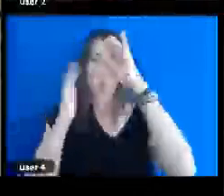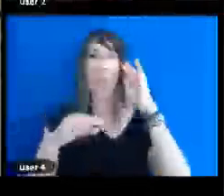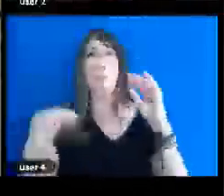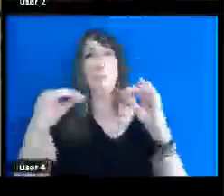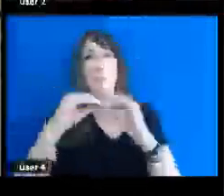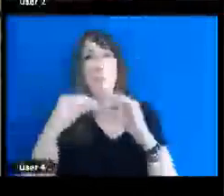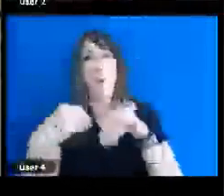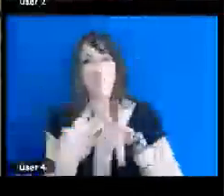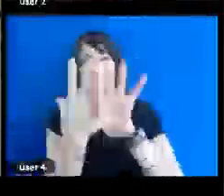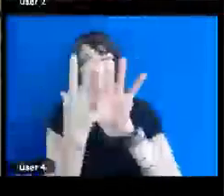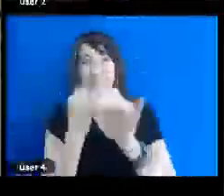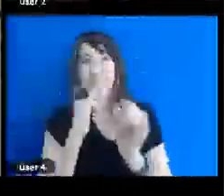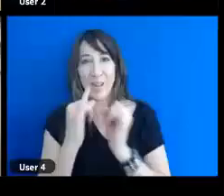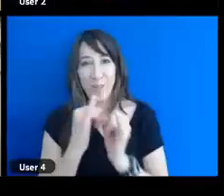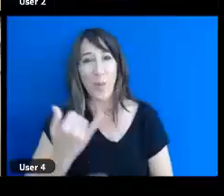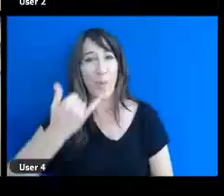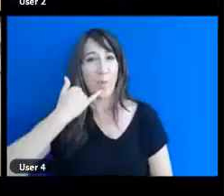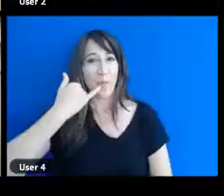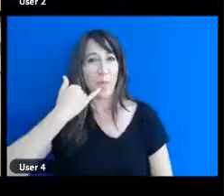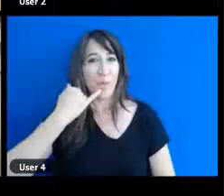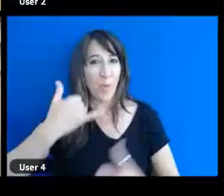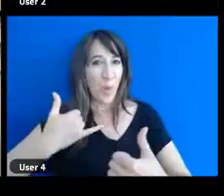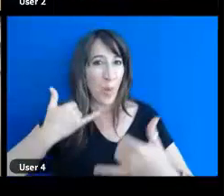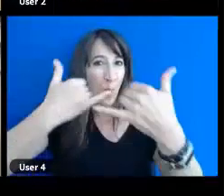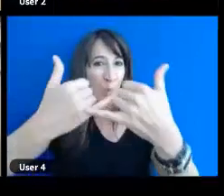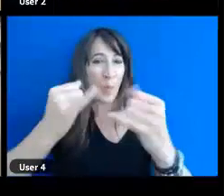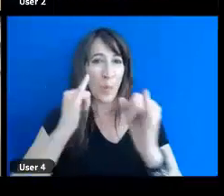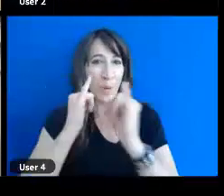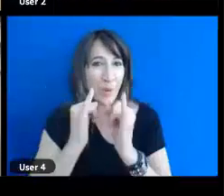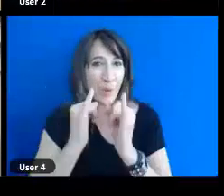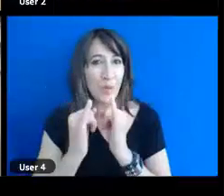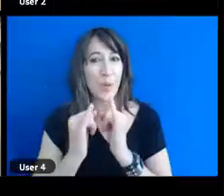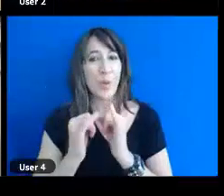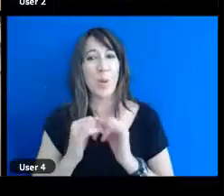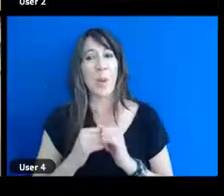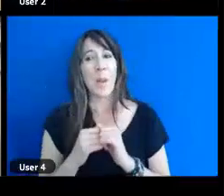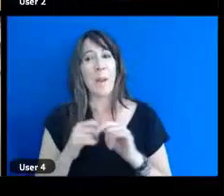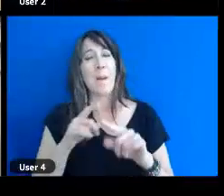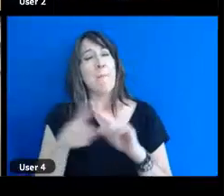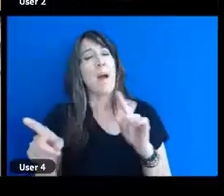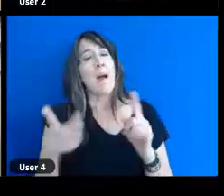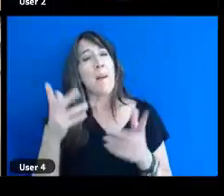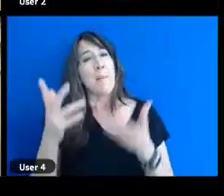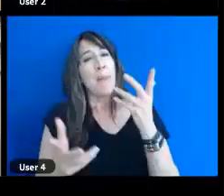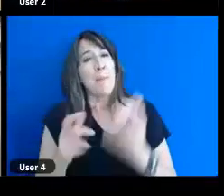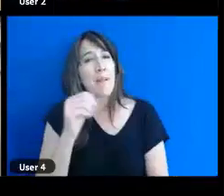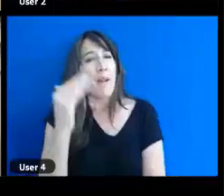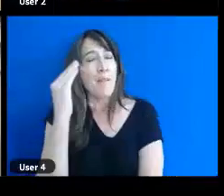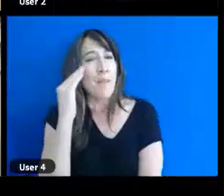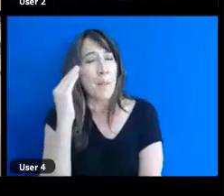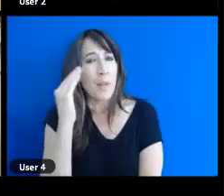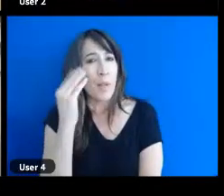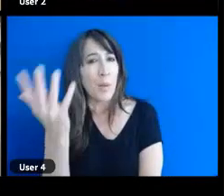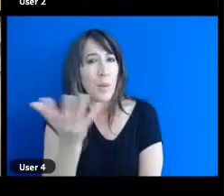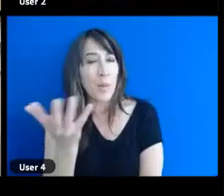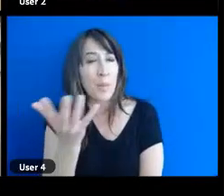Also consider different types of interviews, right? We know about telephone interviews. We're doing a lot more virtual interviews, at least our team has been